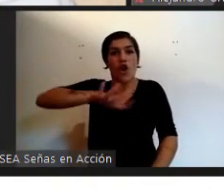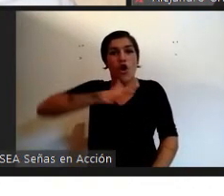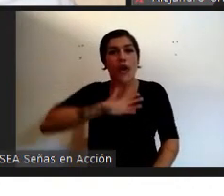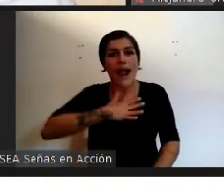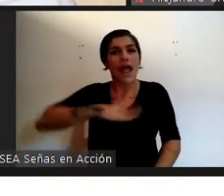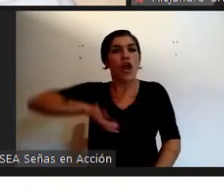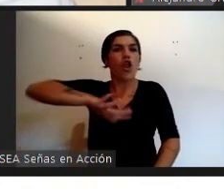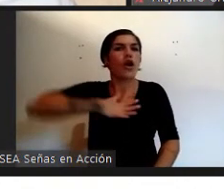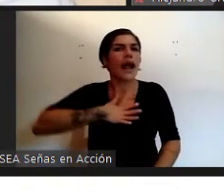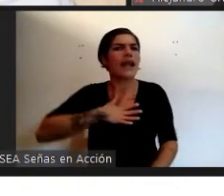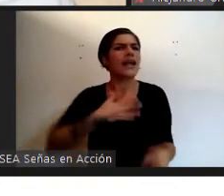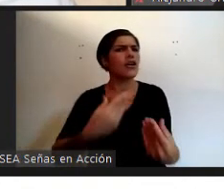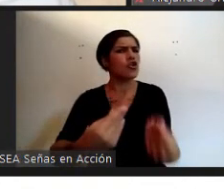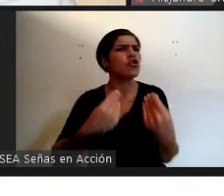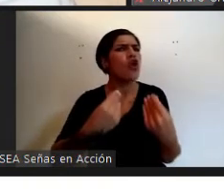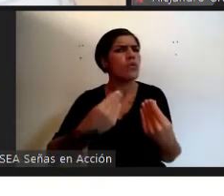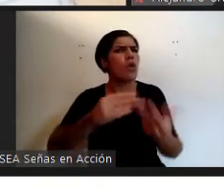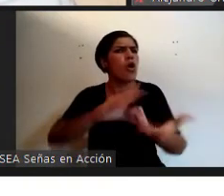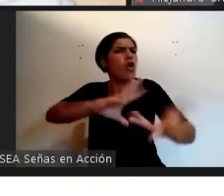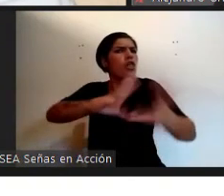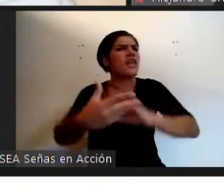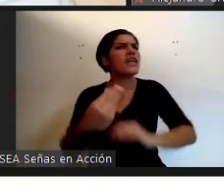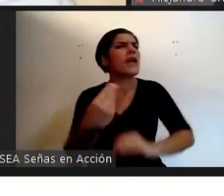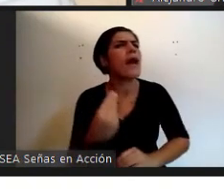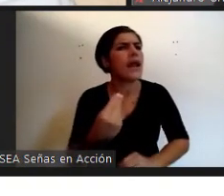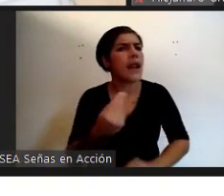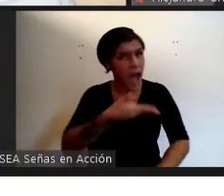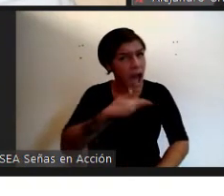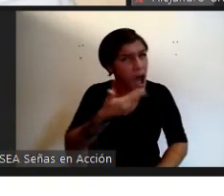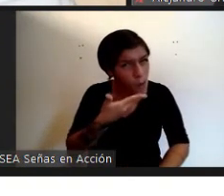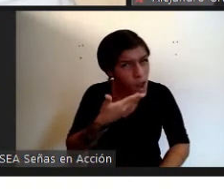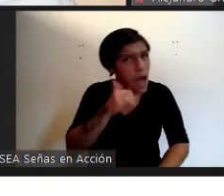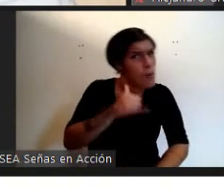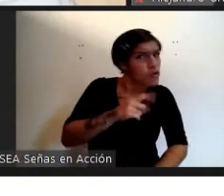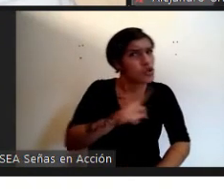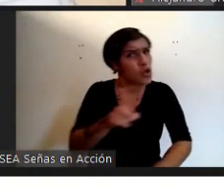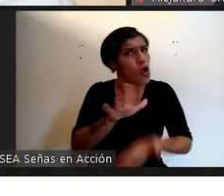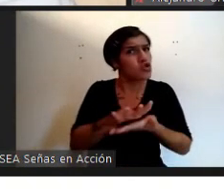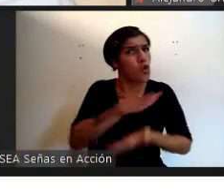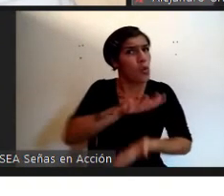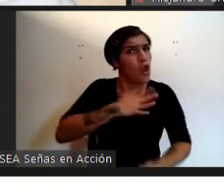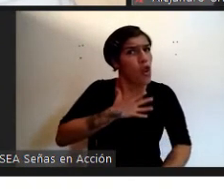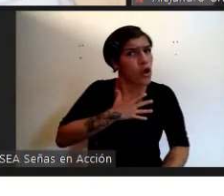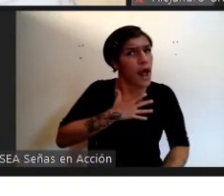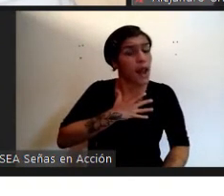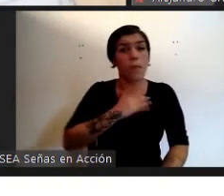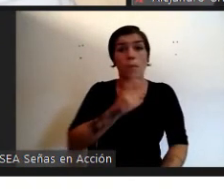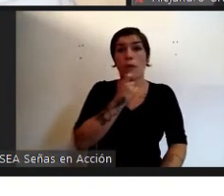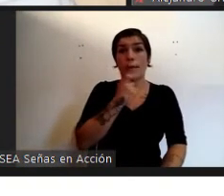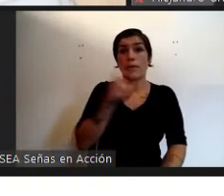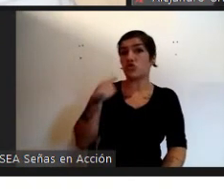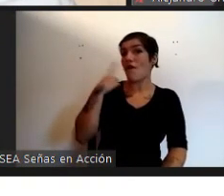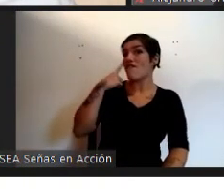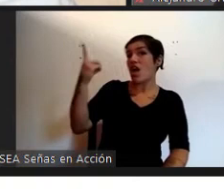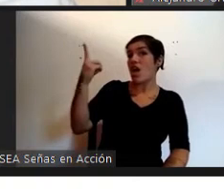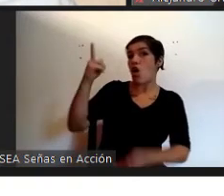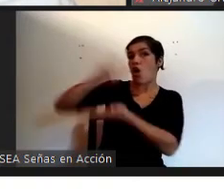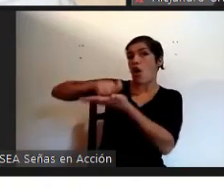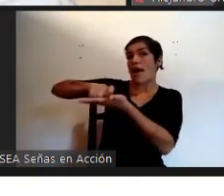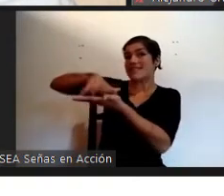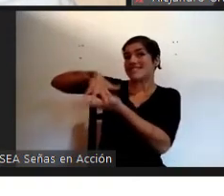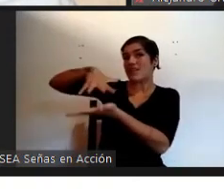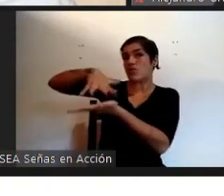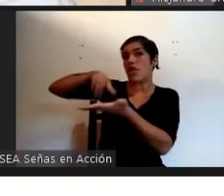appears, especially when it comes to listening to several European voices that I have been reading over the last few